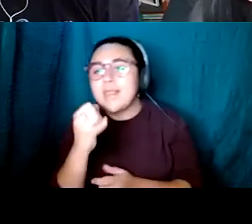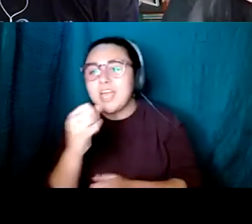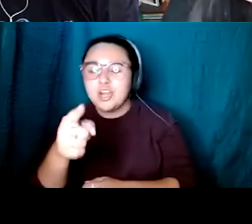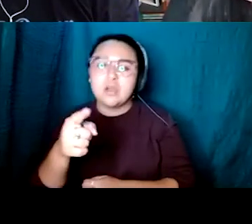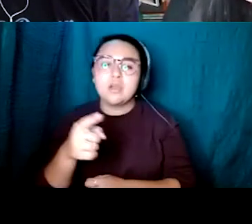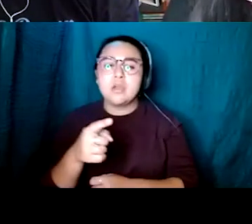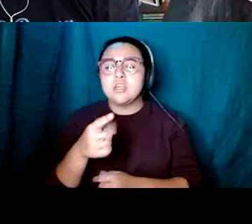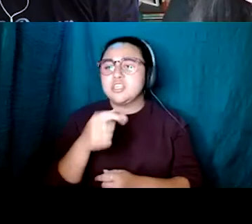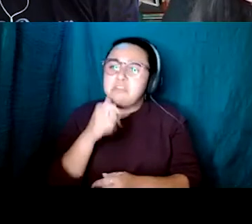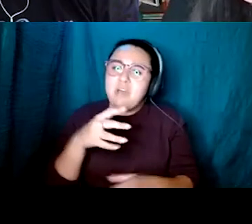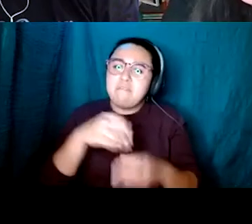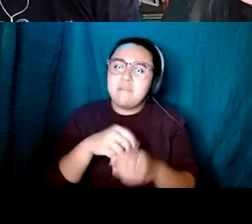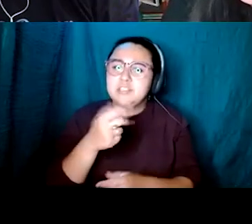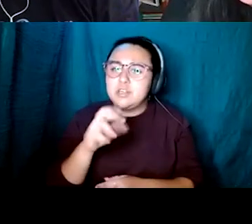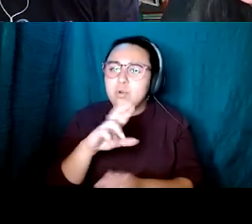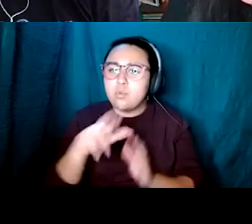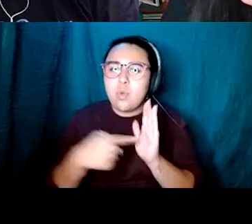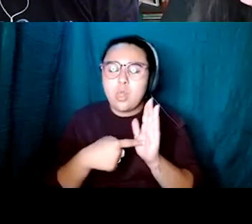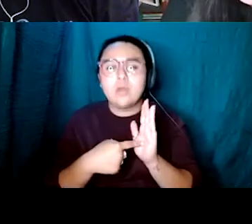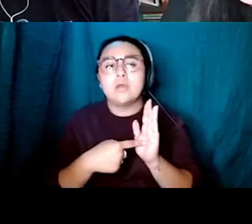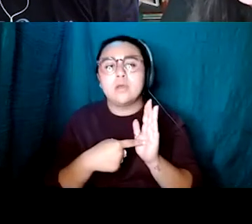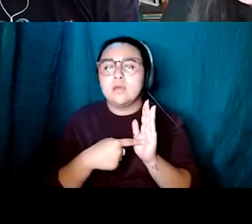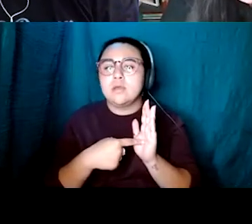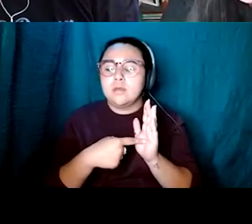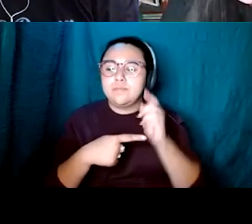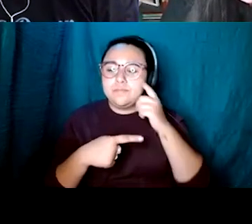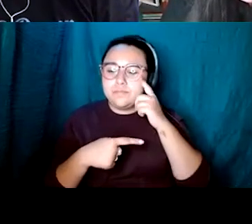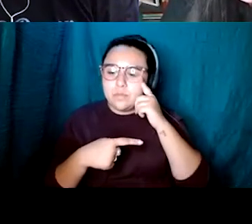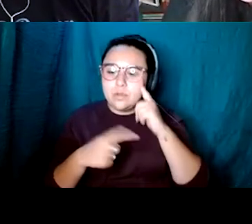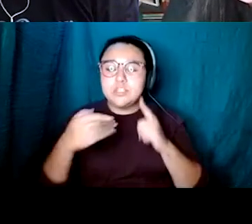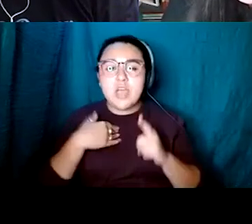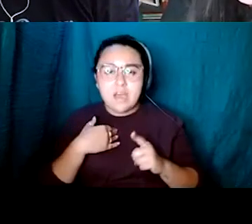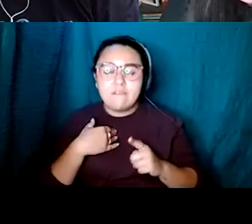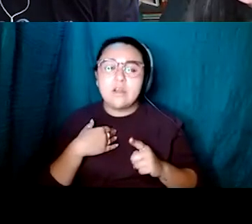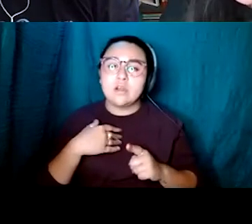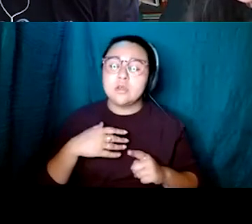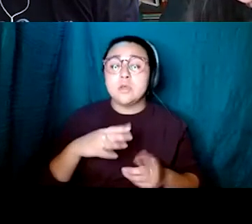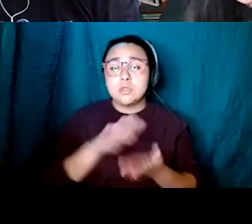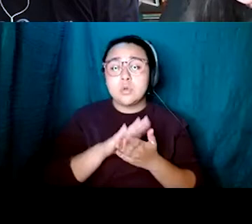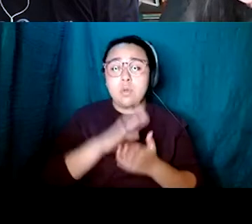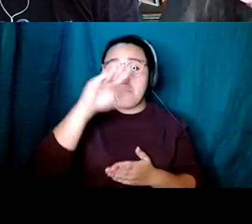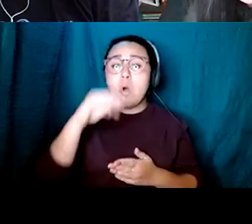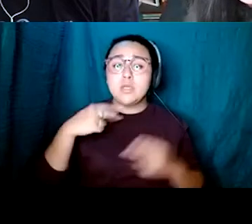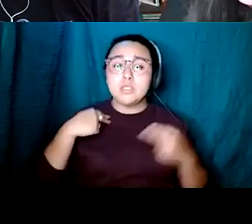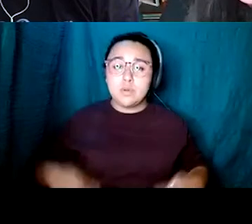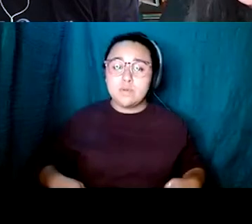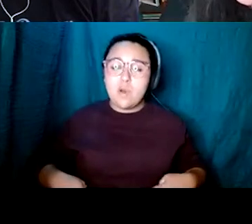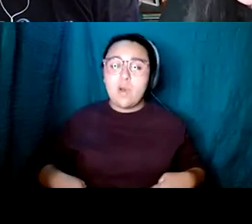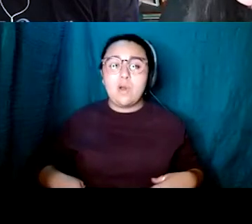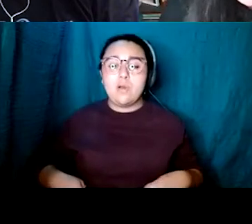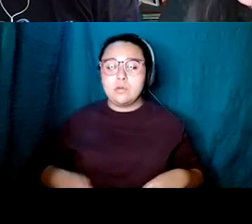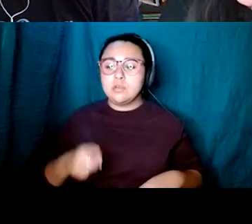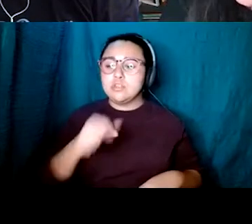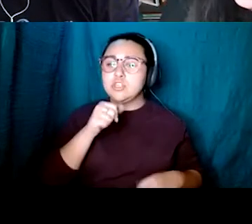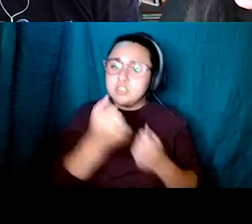gender roles, who cast aside her femininity in favor of wearing her school's boy's uniform, vowing to do the saving instead of waiting for someone